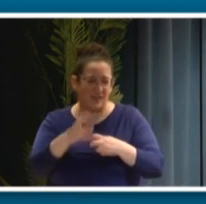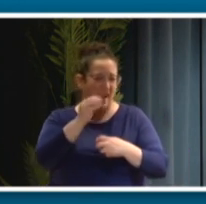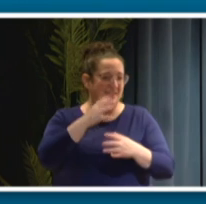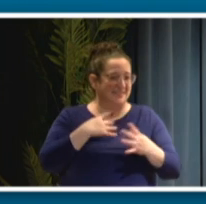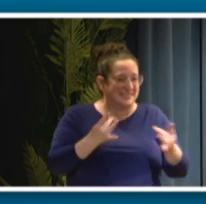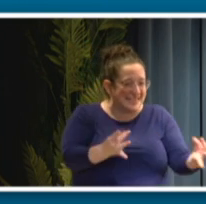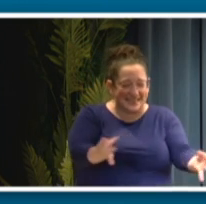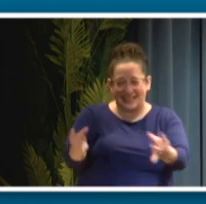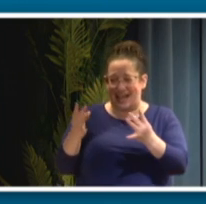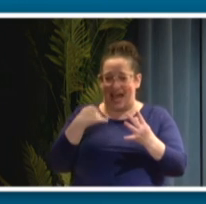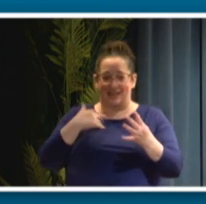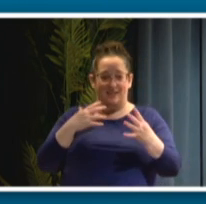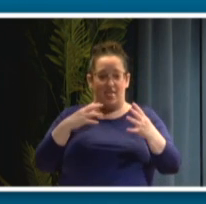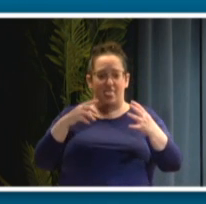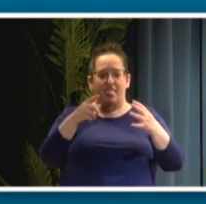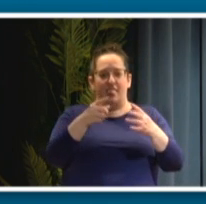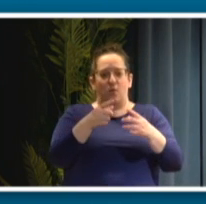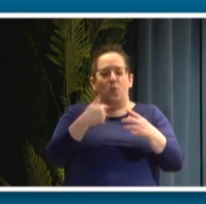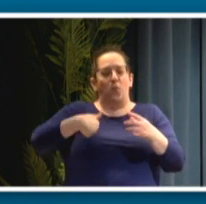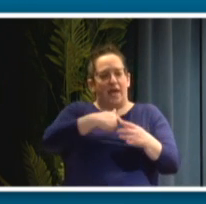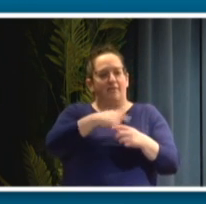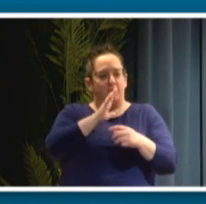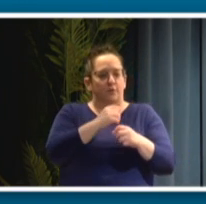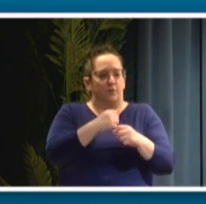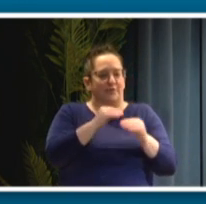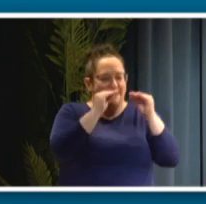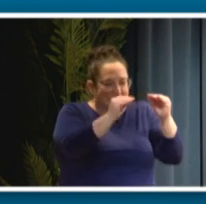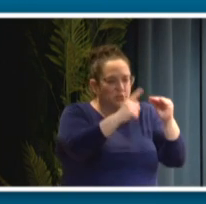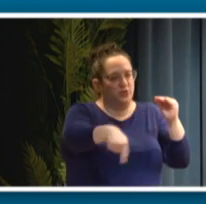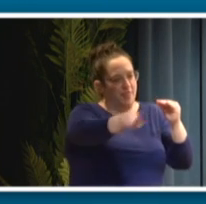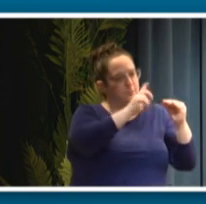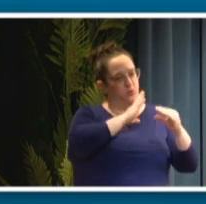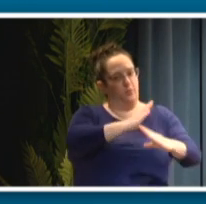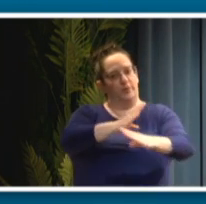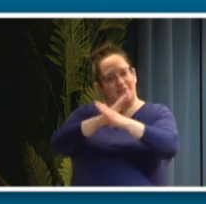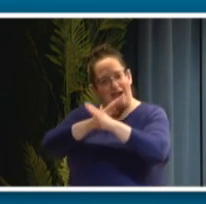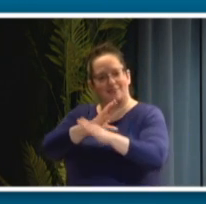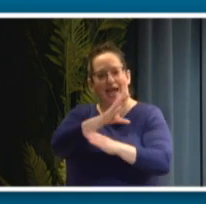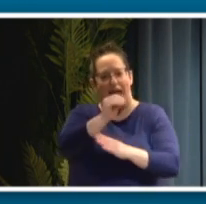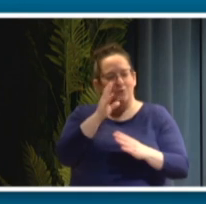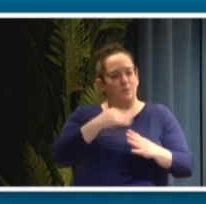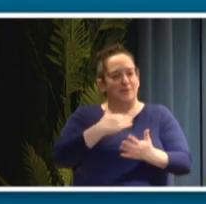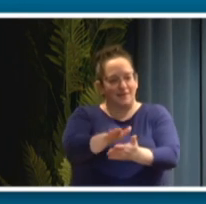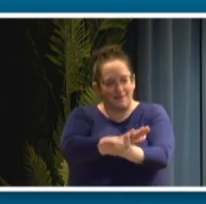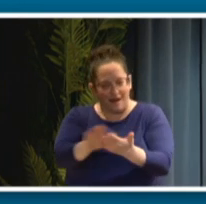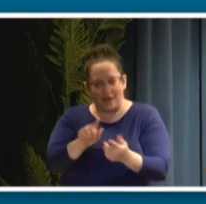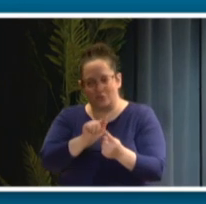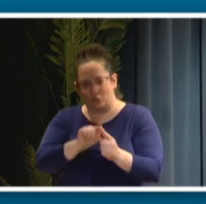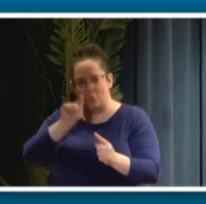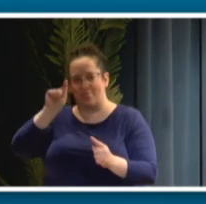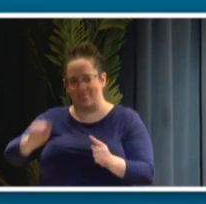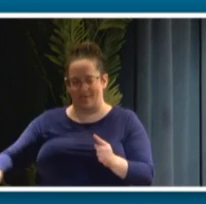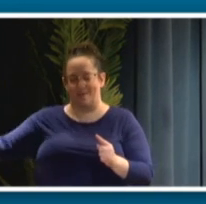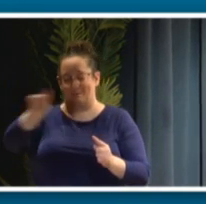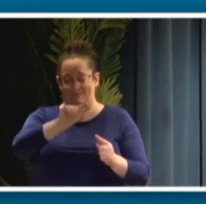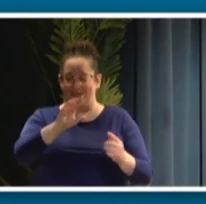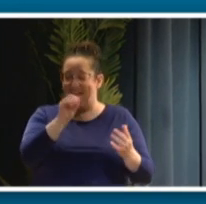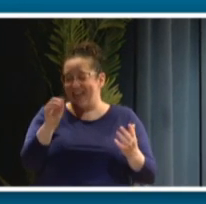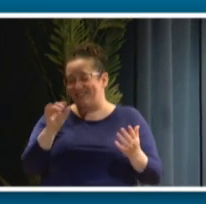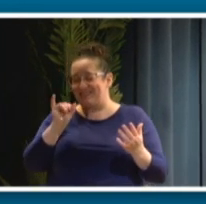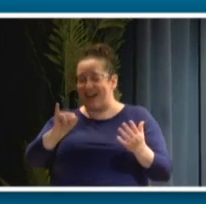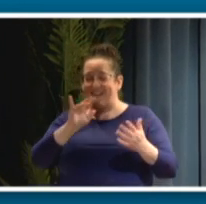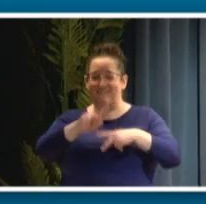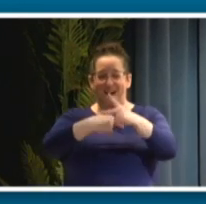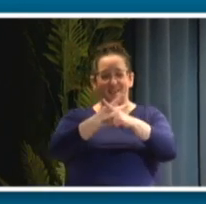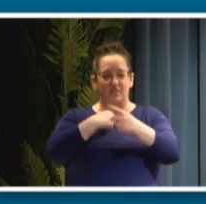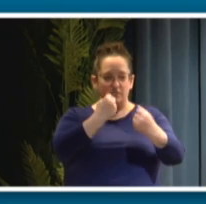say it out loud, right? But it is what it is. It's real, though. It's a real thing. And I like that you're saving that fish. That's the one. And